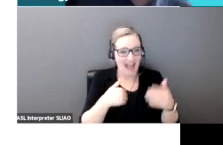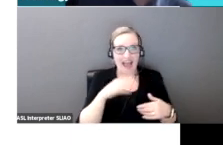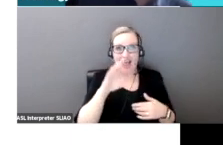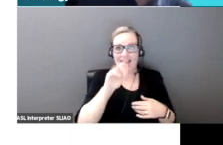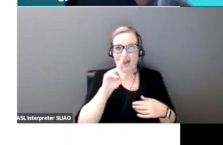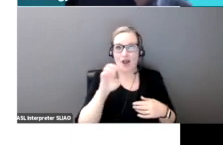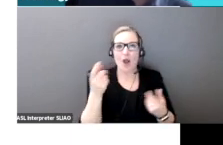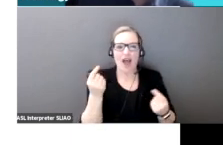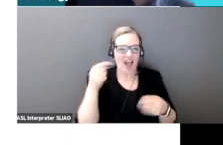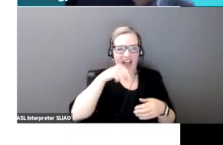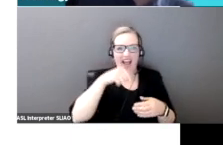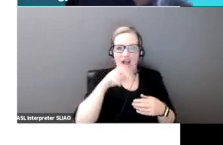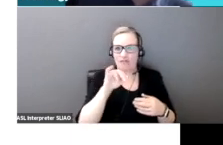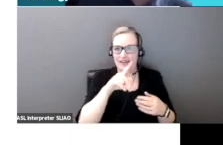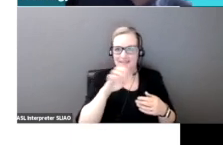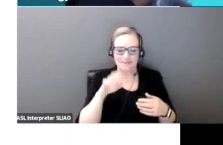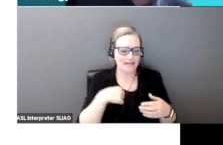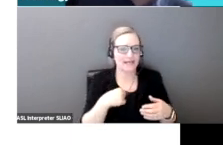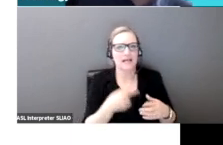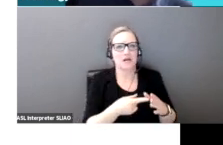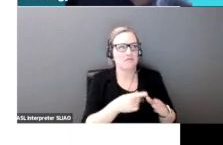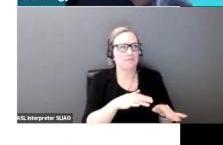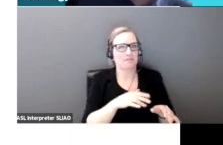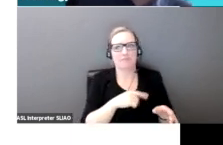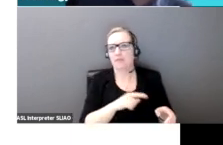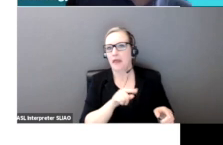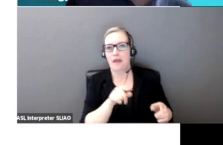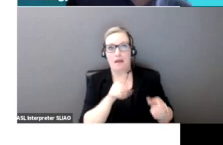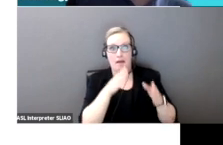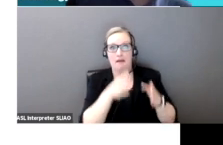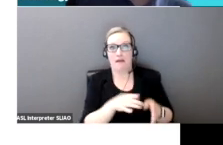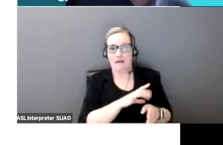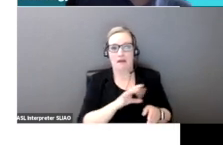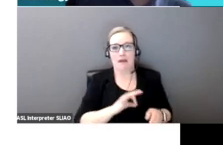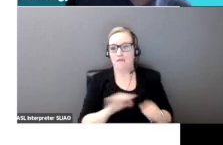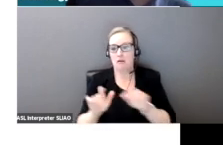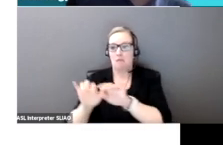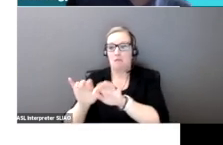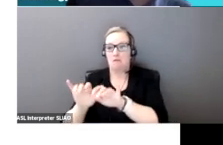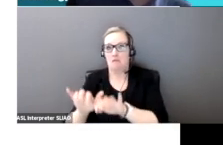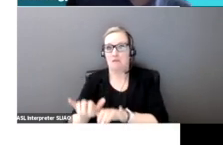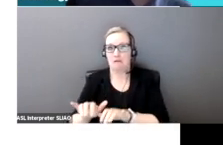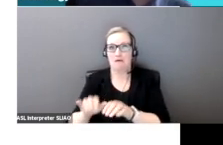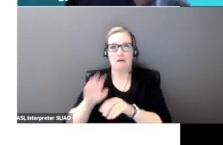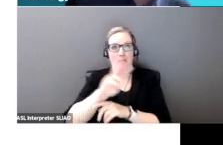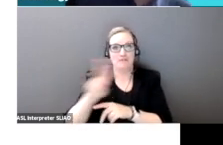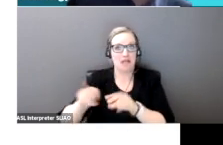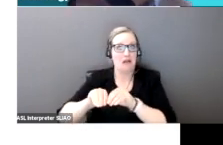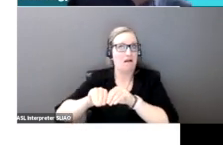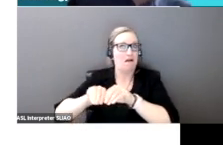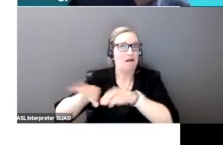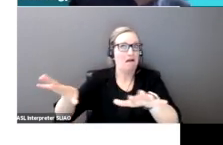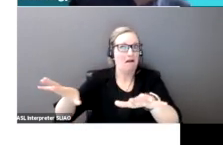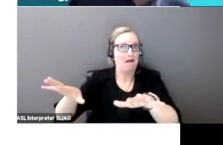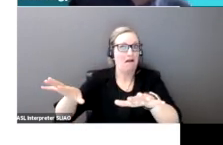internet, well, the Coke recipe is not protected by patent or by anything else. It's protected as a trade secret. So if